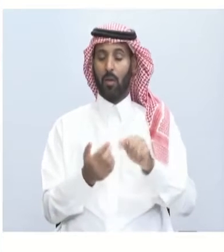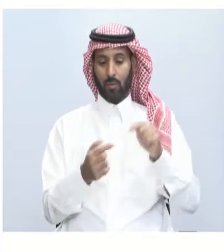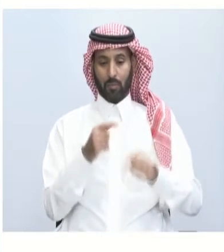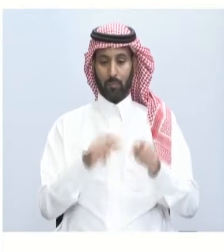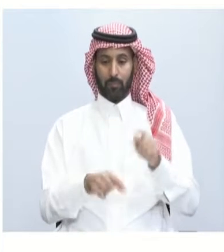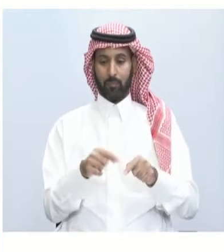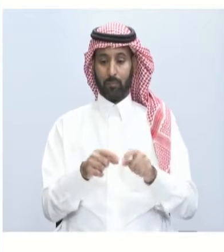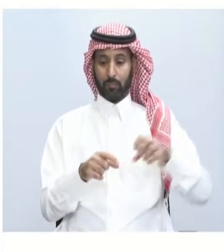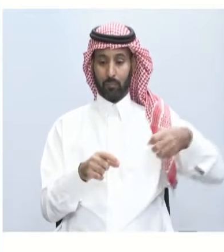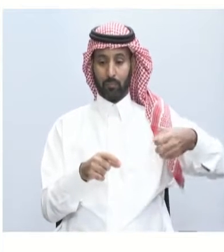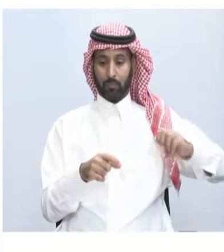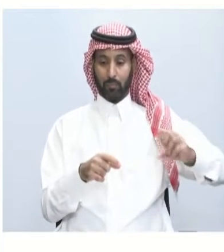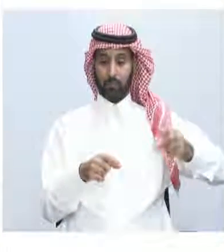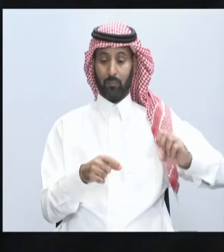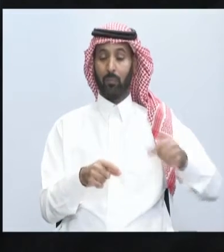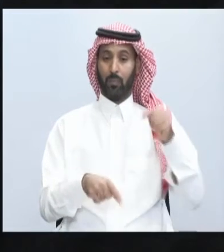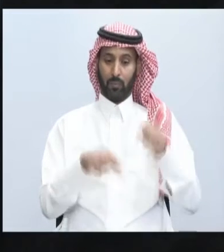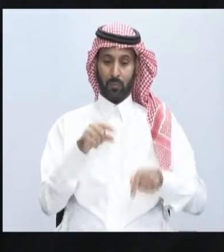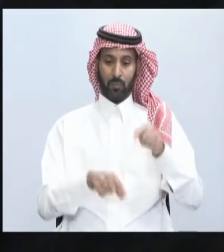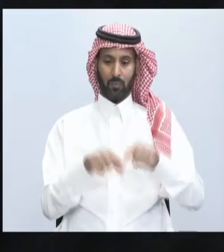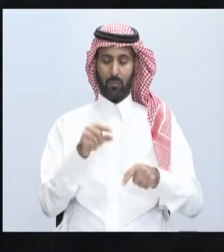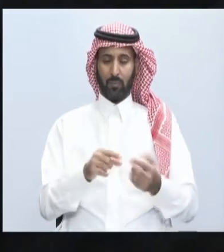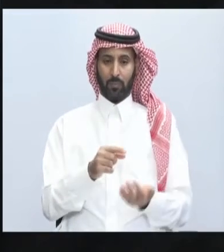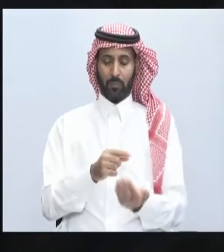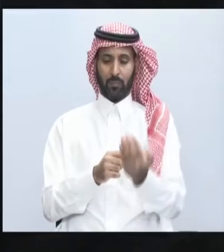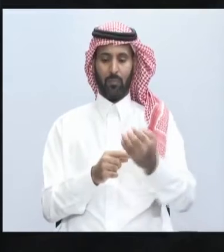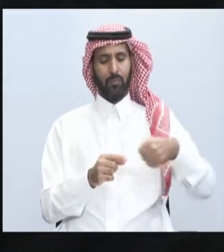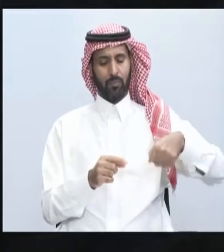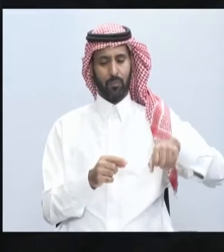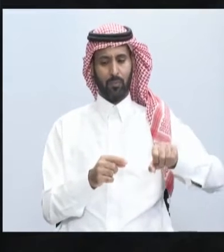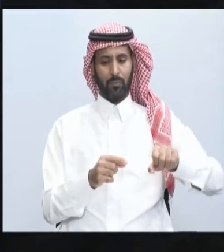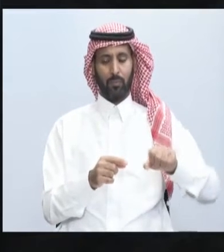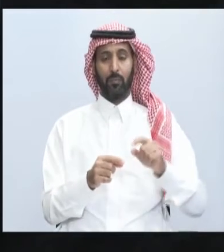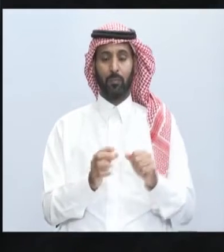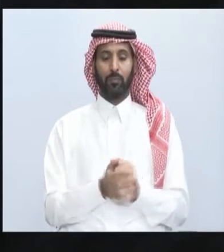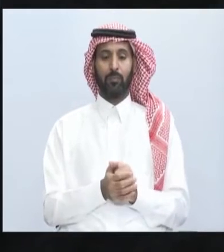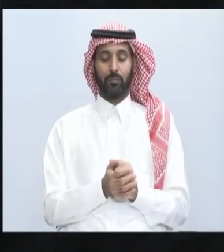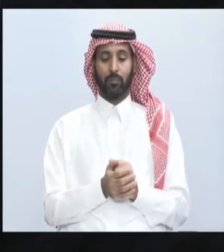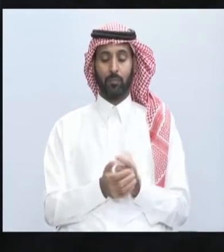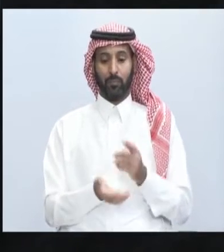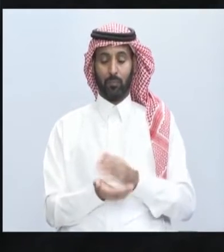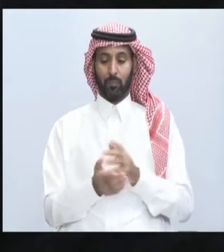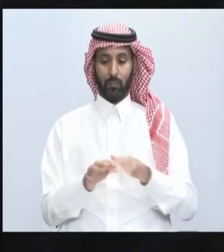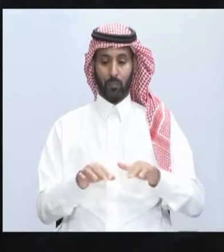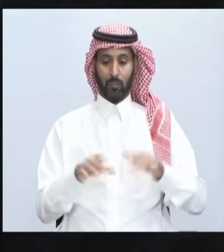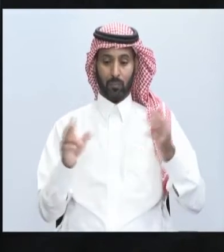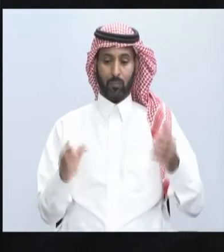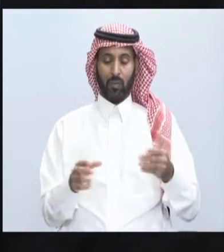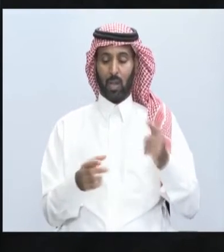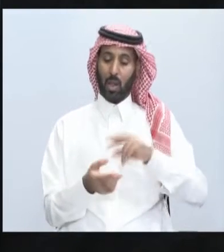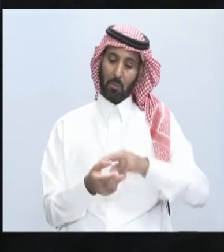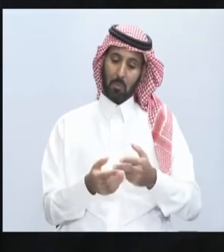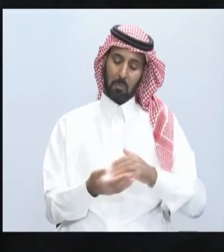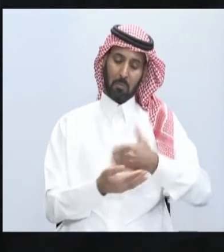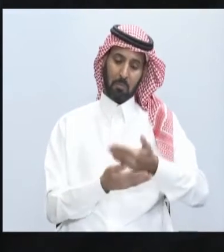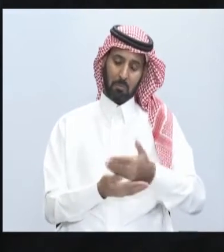Back in the time, they used to have a typewriter to write or to type some words, and now it is replaced by the laptops